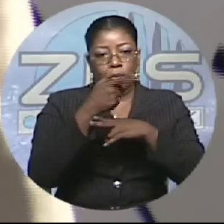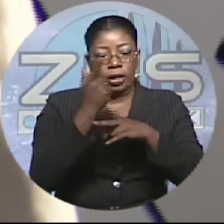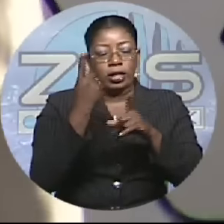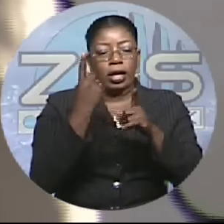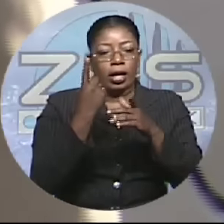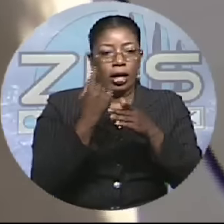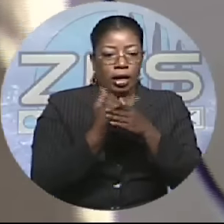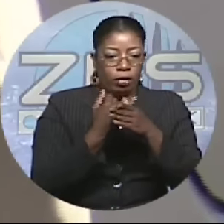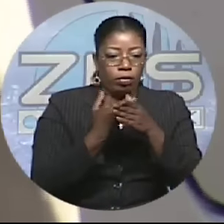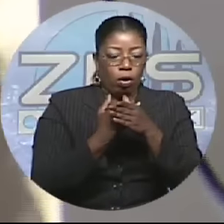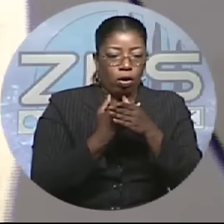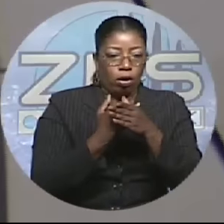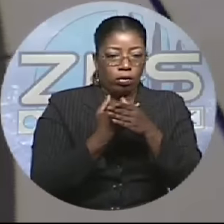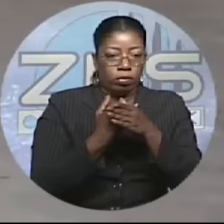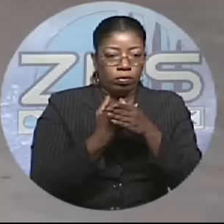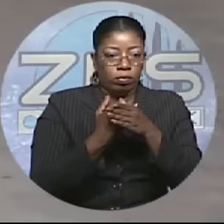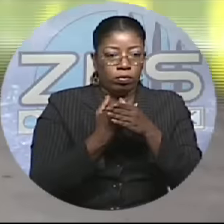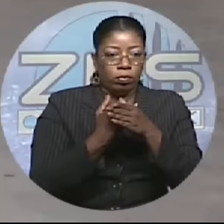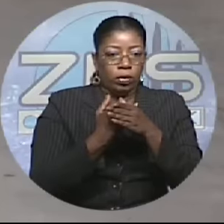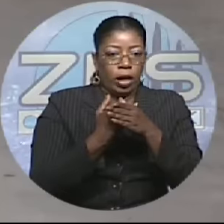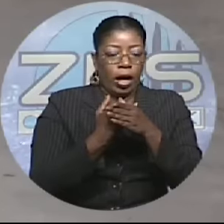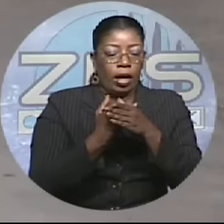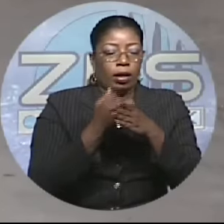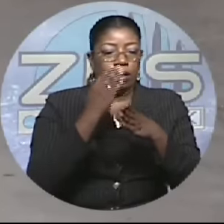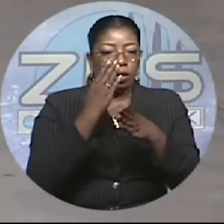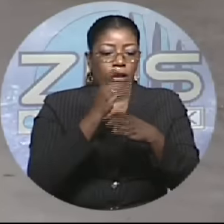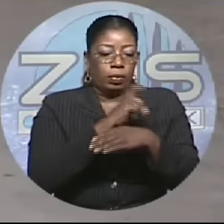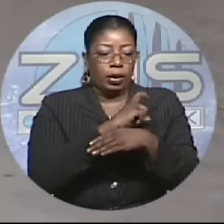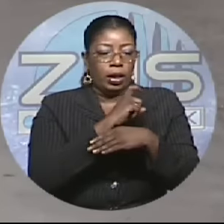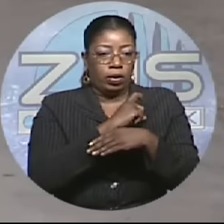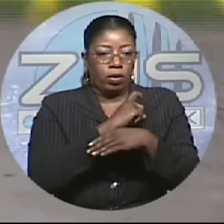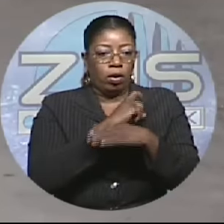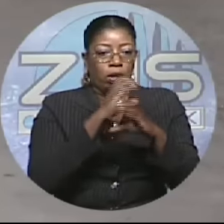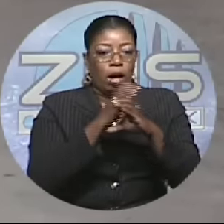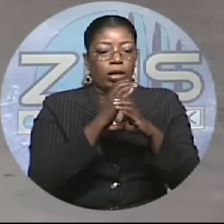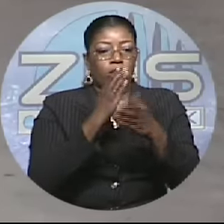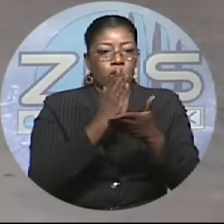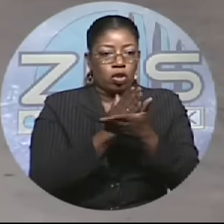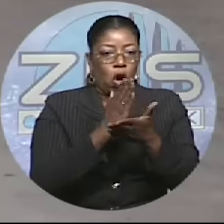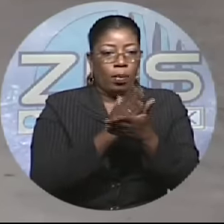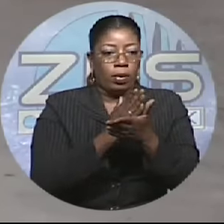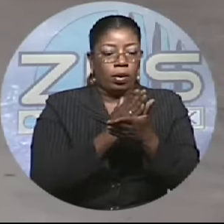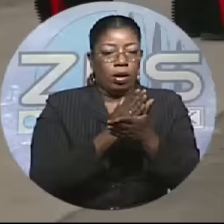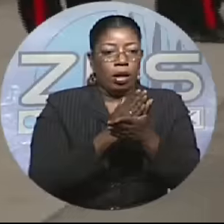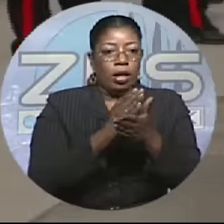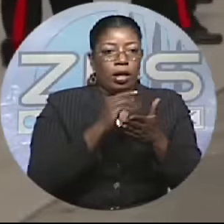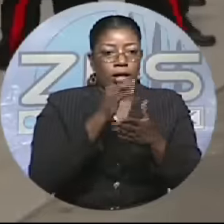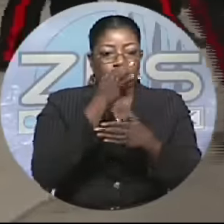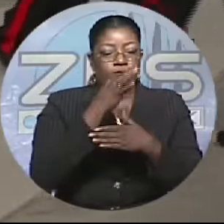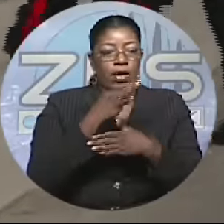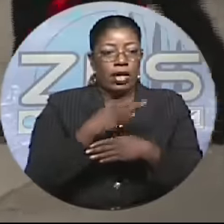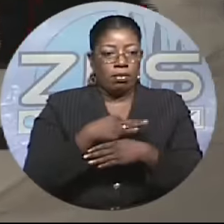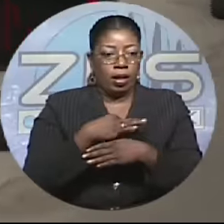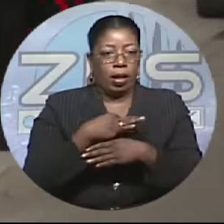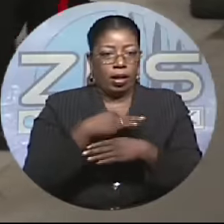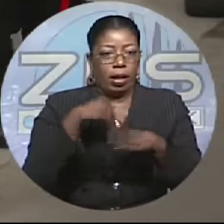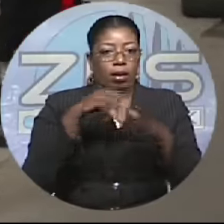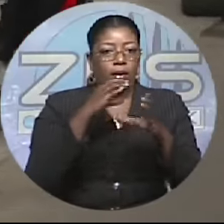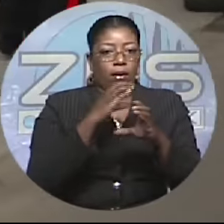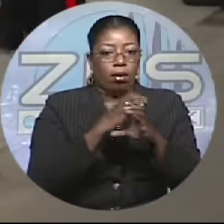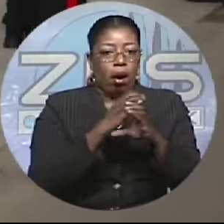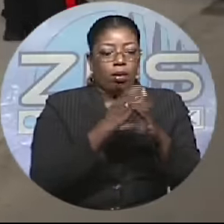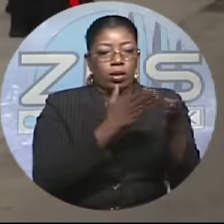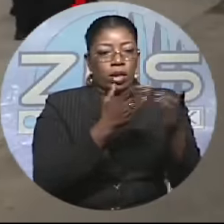brought traffic at the busy thoroughfare to a standstill. A female occupant of the vehicle was reportedly unharmed but taken to hospital